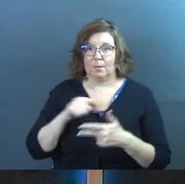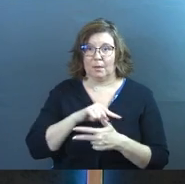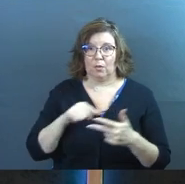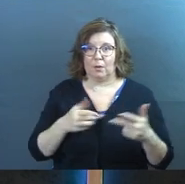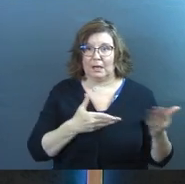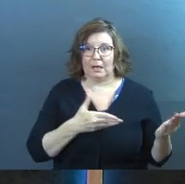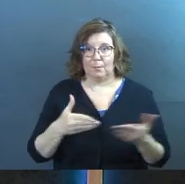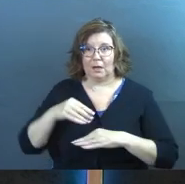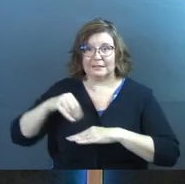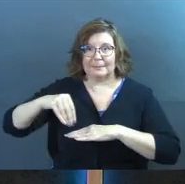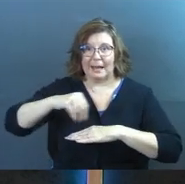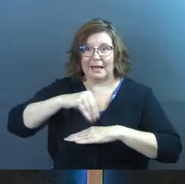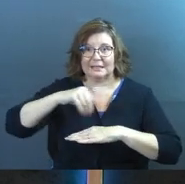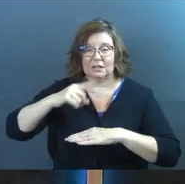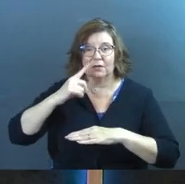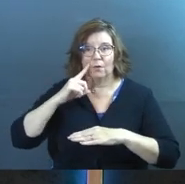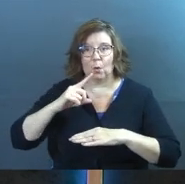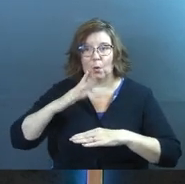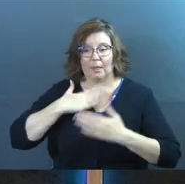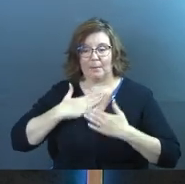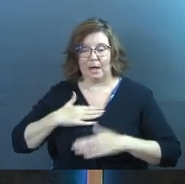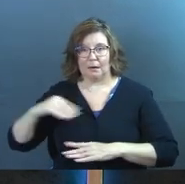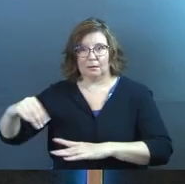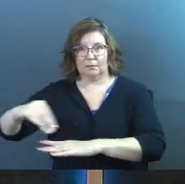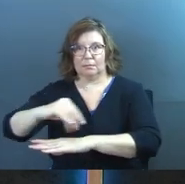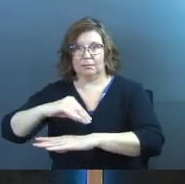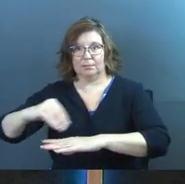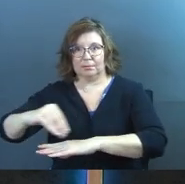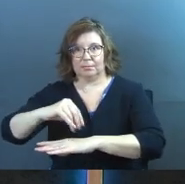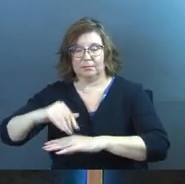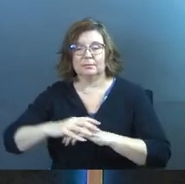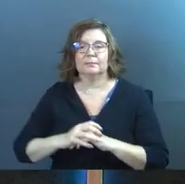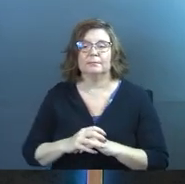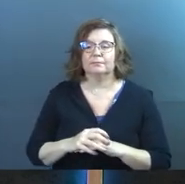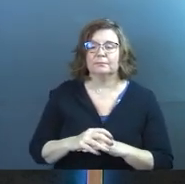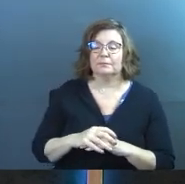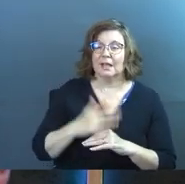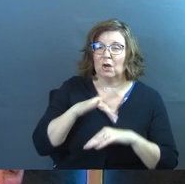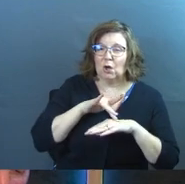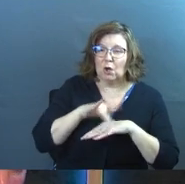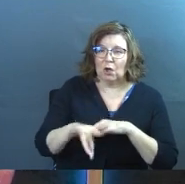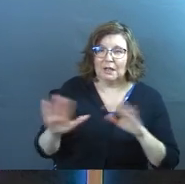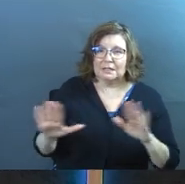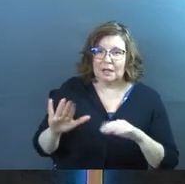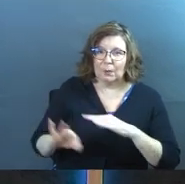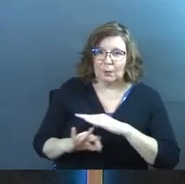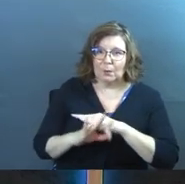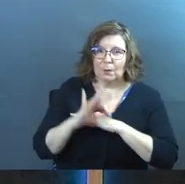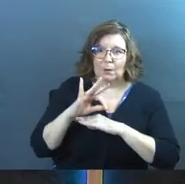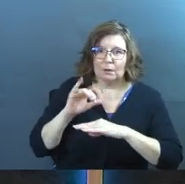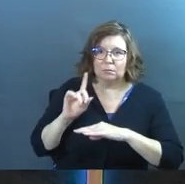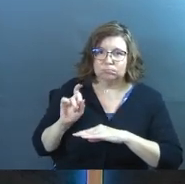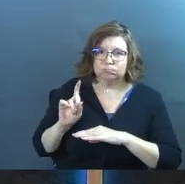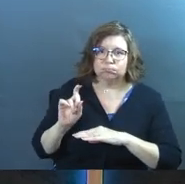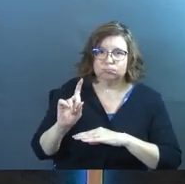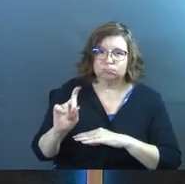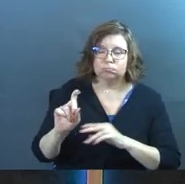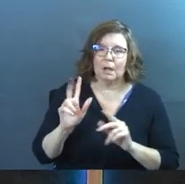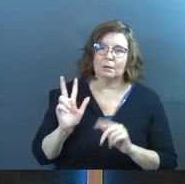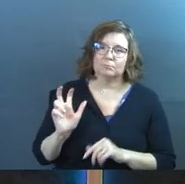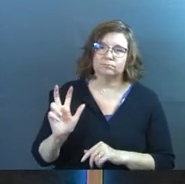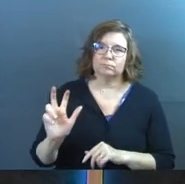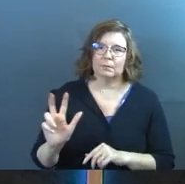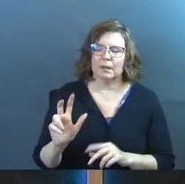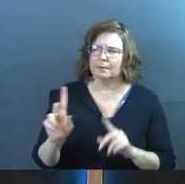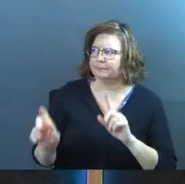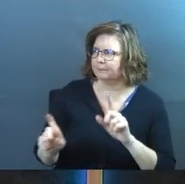Jesus' body. Very early on the first day of the week, that's Sunday, just after sunrise, they were on their way to the tomb, and they asked each other,